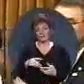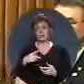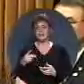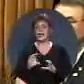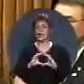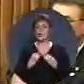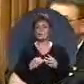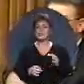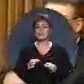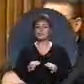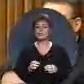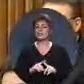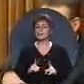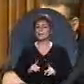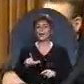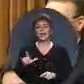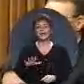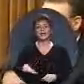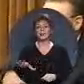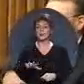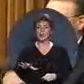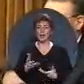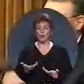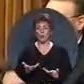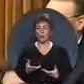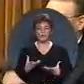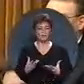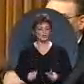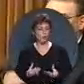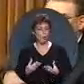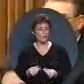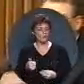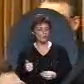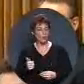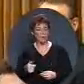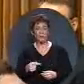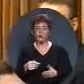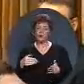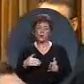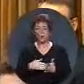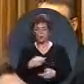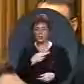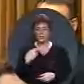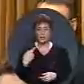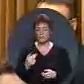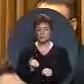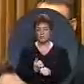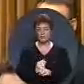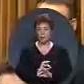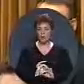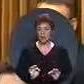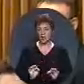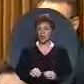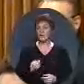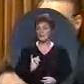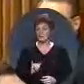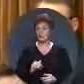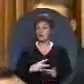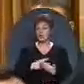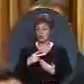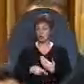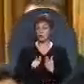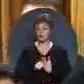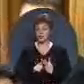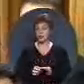parties to gut that bill, Mr. Speaker. I don't know what it is they don't understand about the desire of Canadians to get tough on violent crime. We